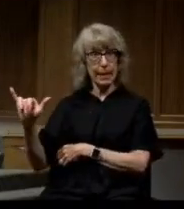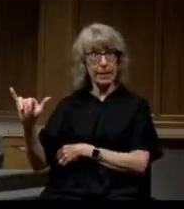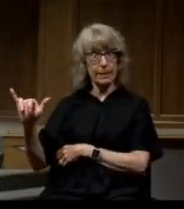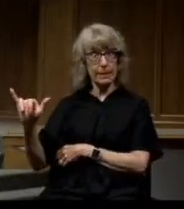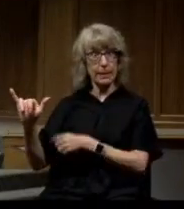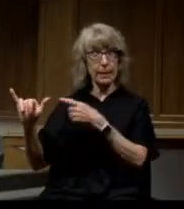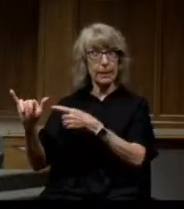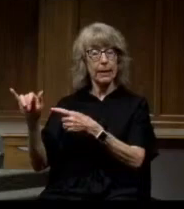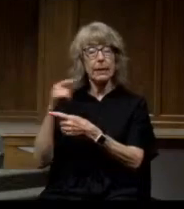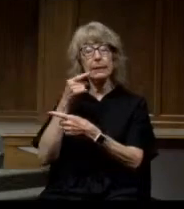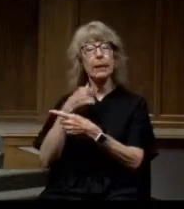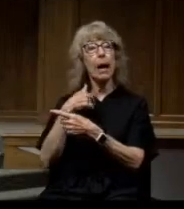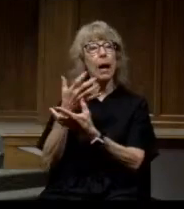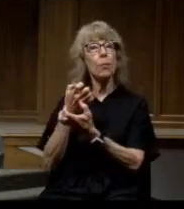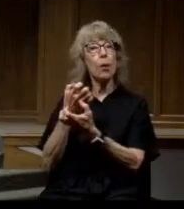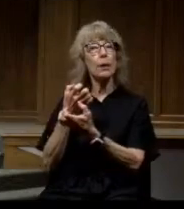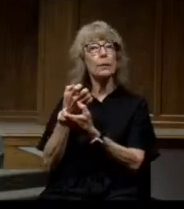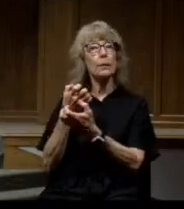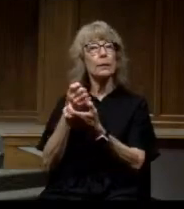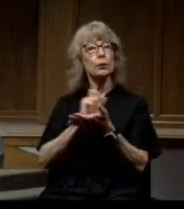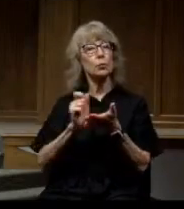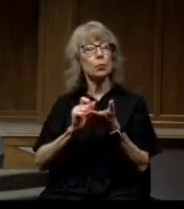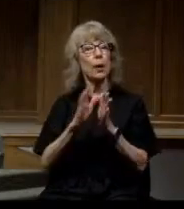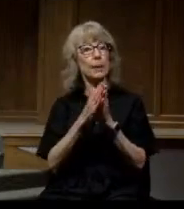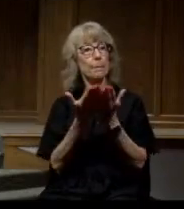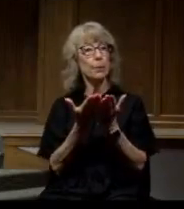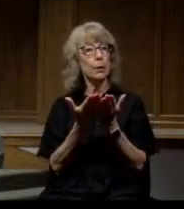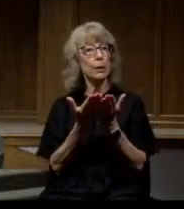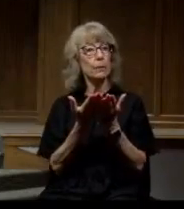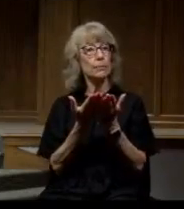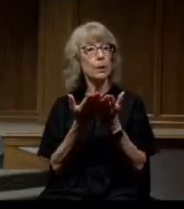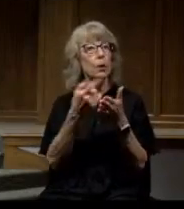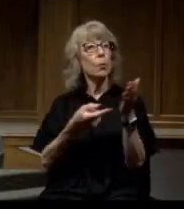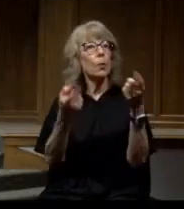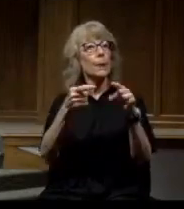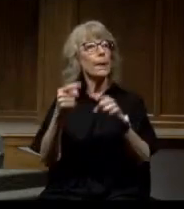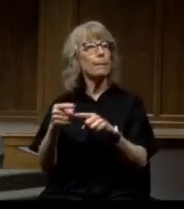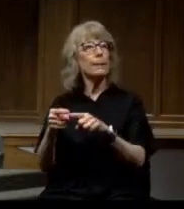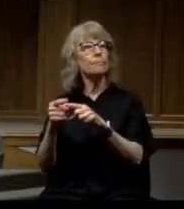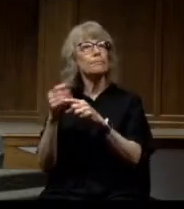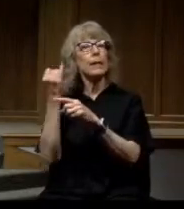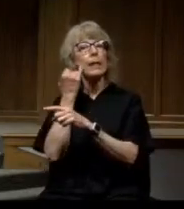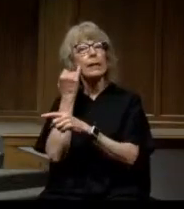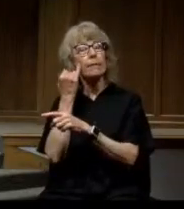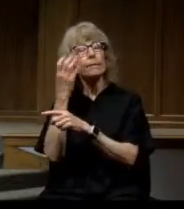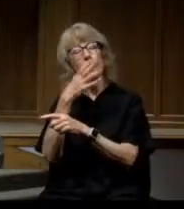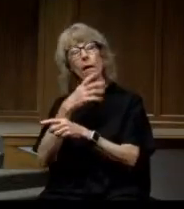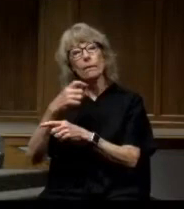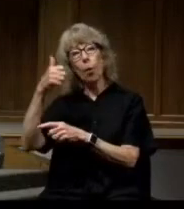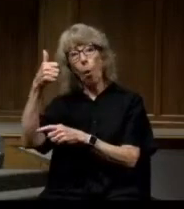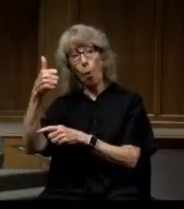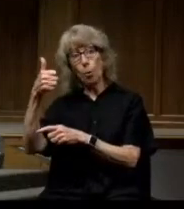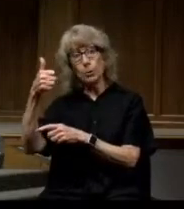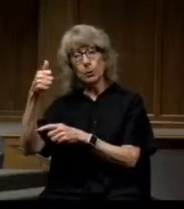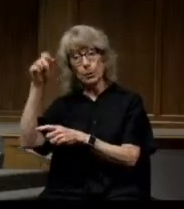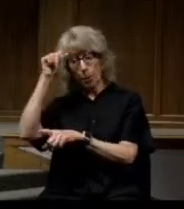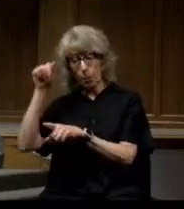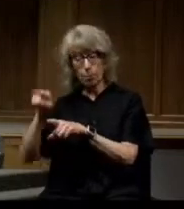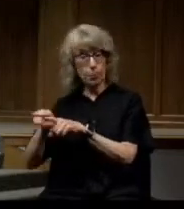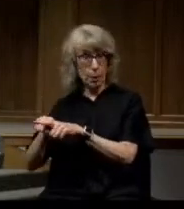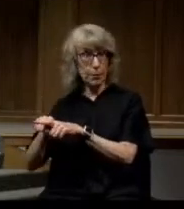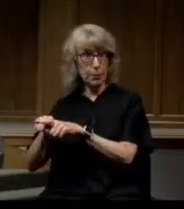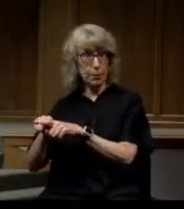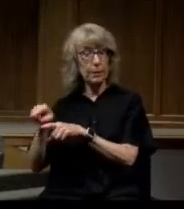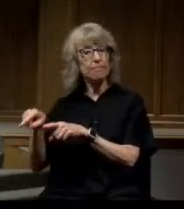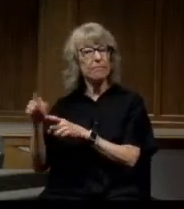someday based on the question, what would happen if the older brother got it right? What a captivating thought. And ever since he said that,